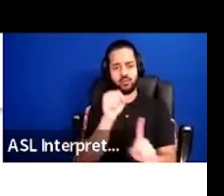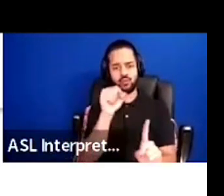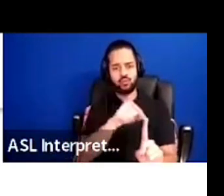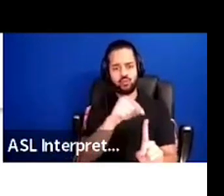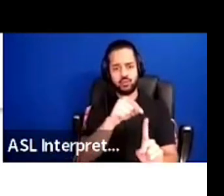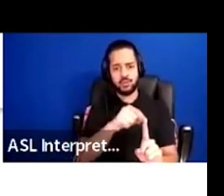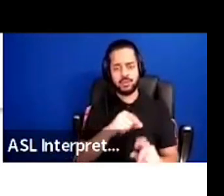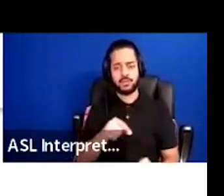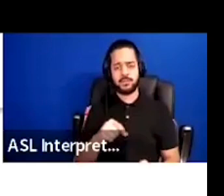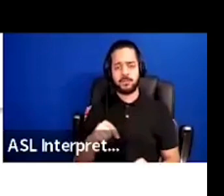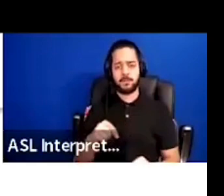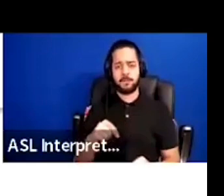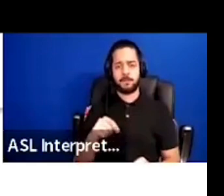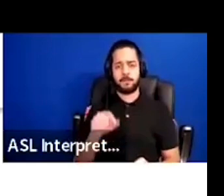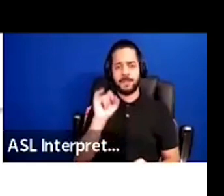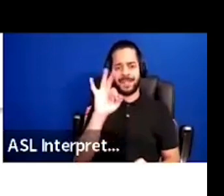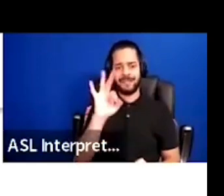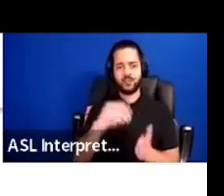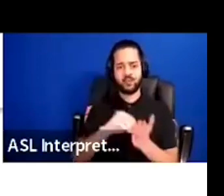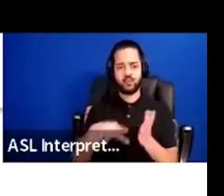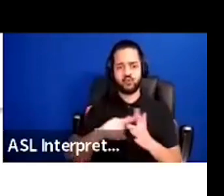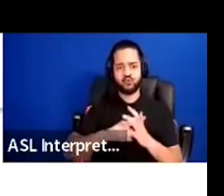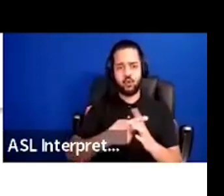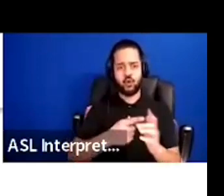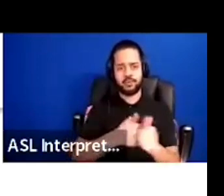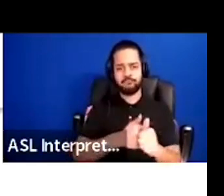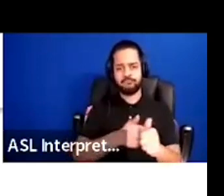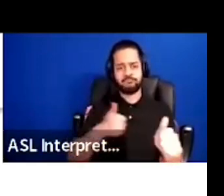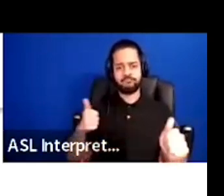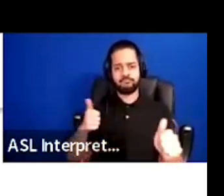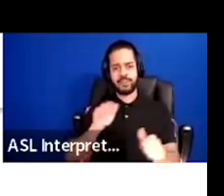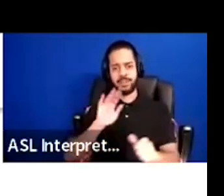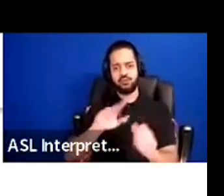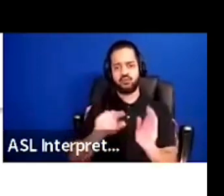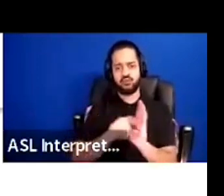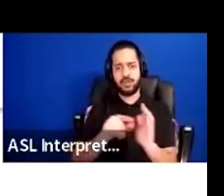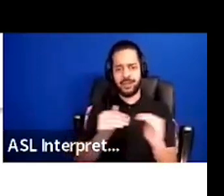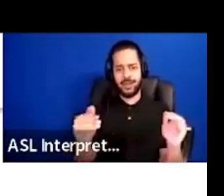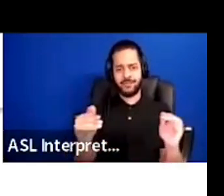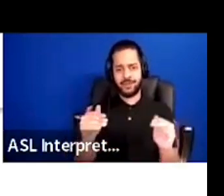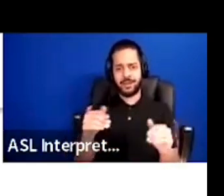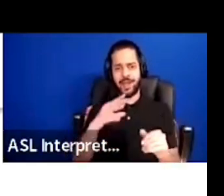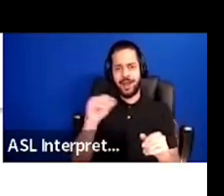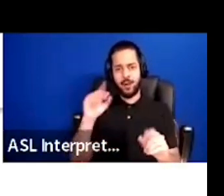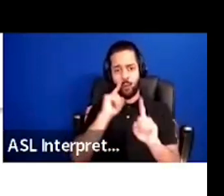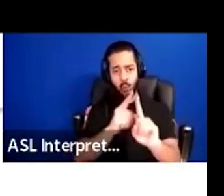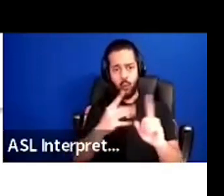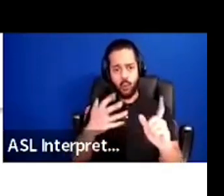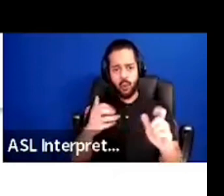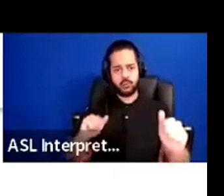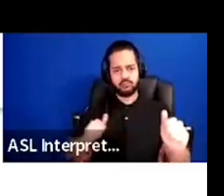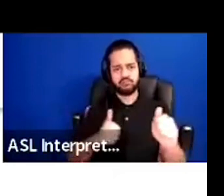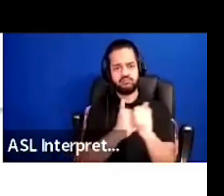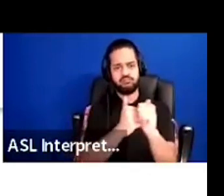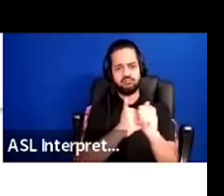starting significantly below grade level, and obviously a goal to bring to grade